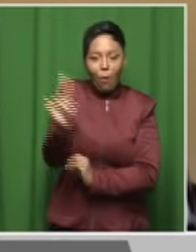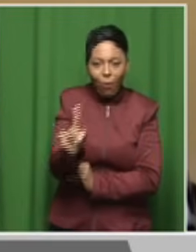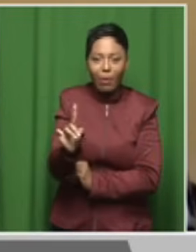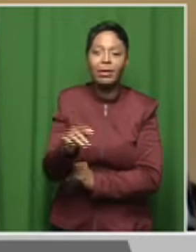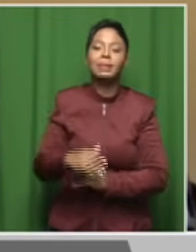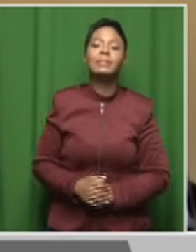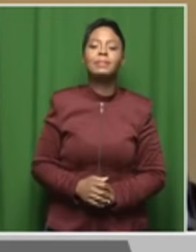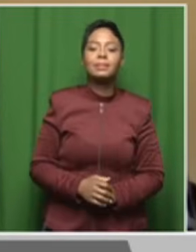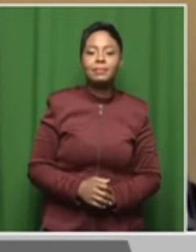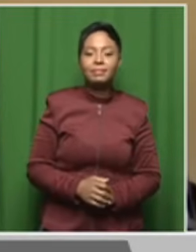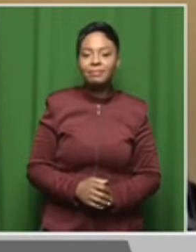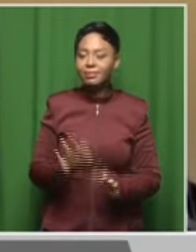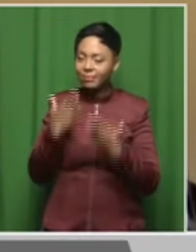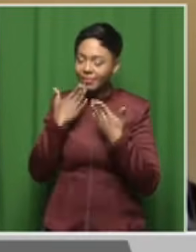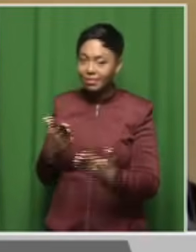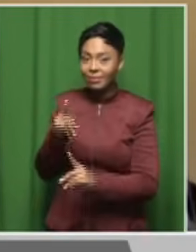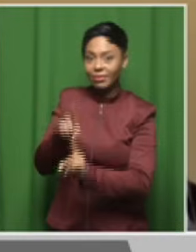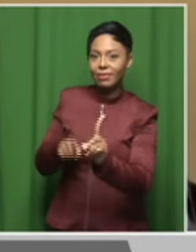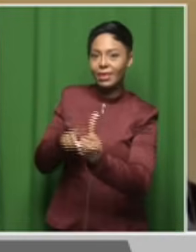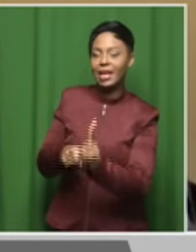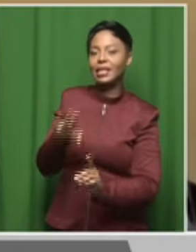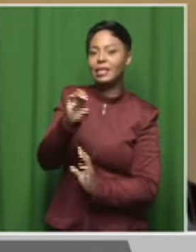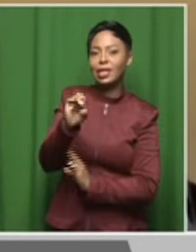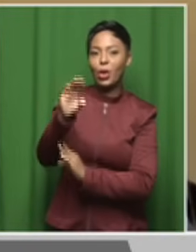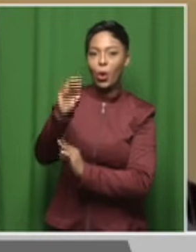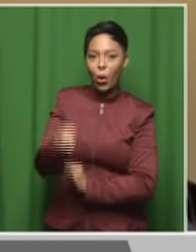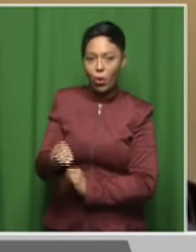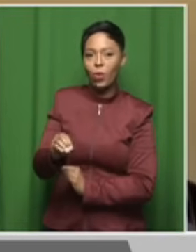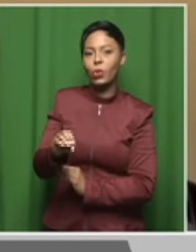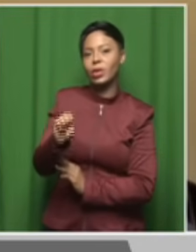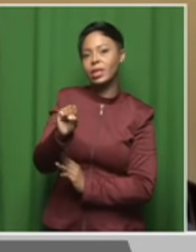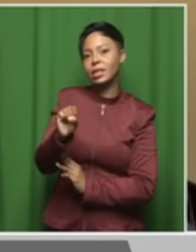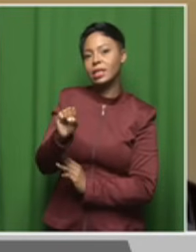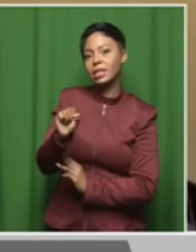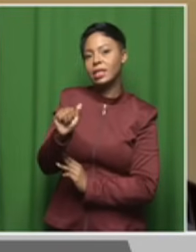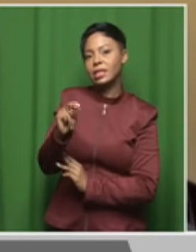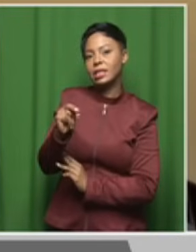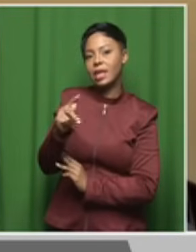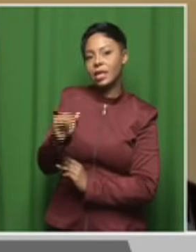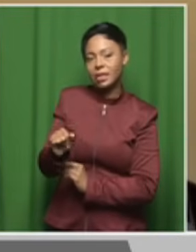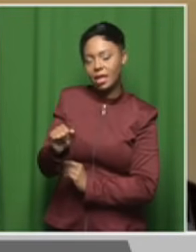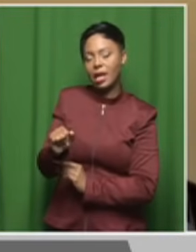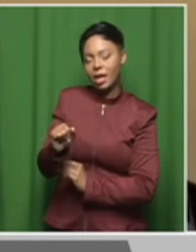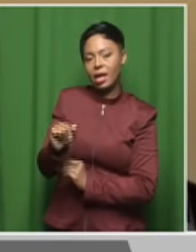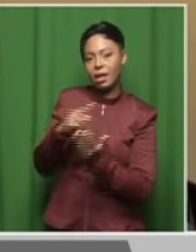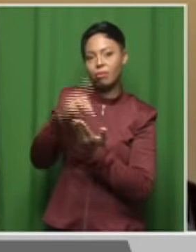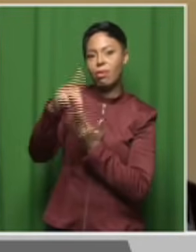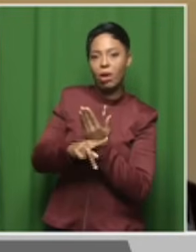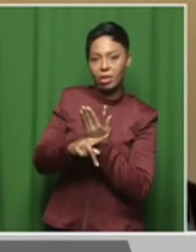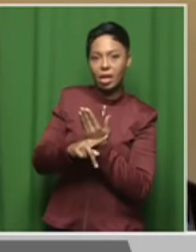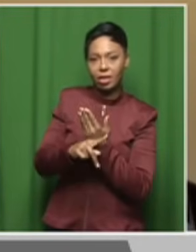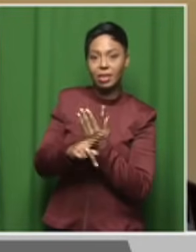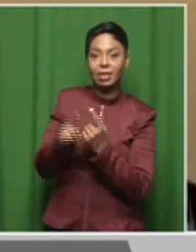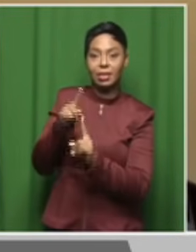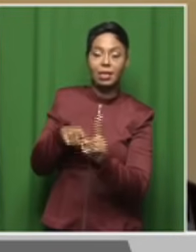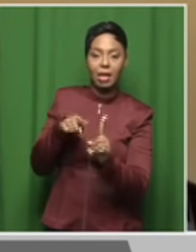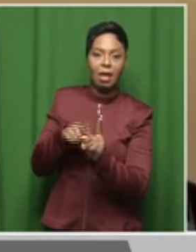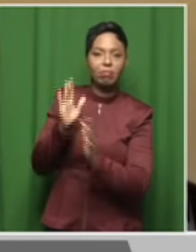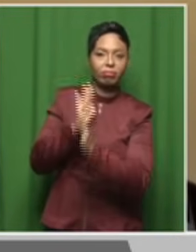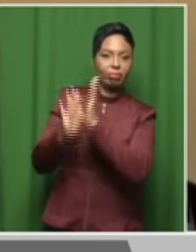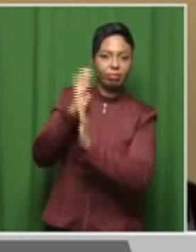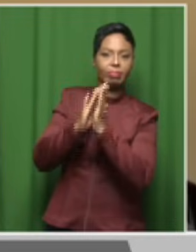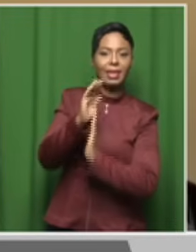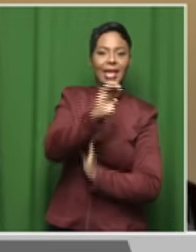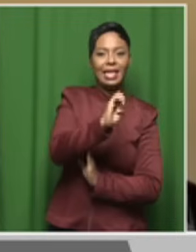Deb. That was the CEO of Santa Shoebox Project, Deb Zelezniak, talking to us about ECD centers in South